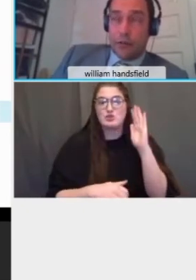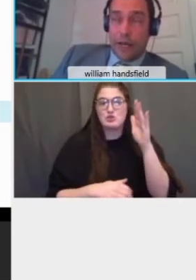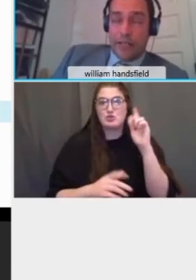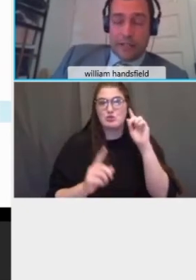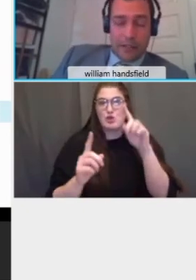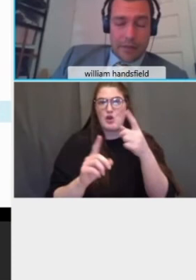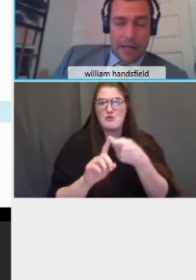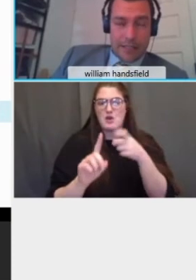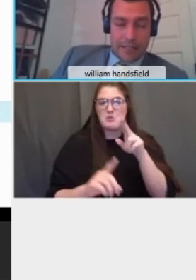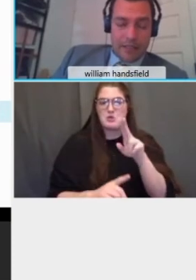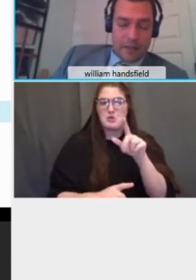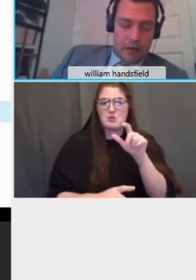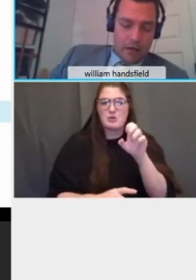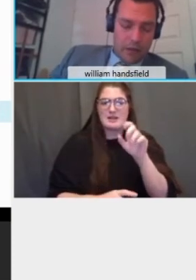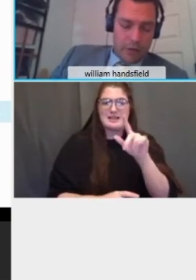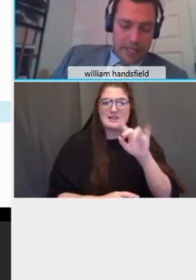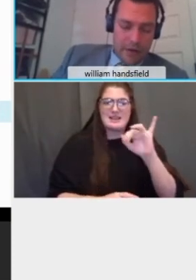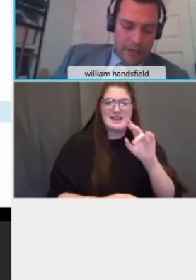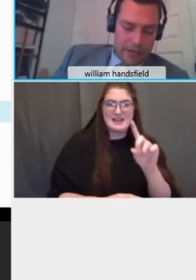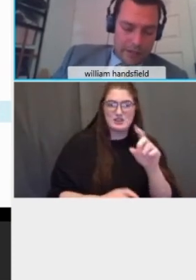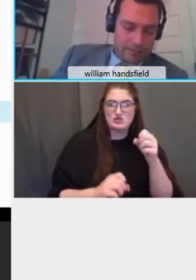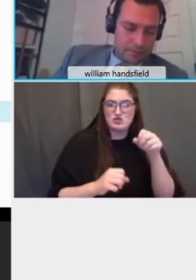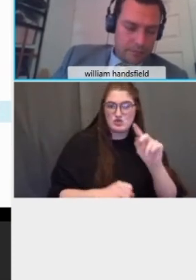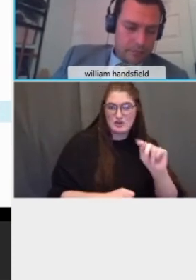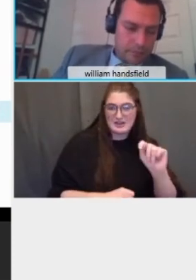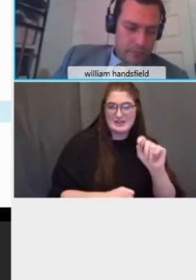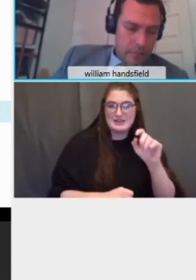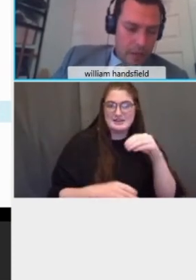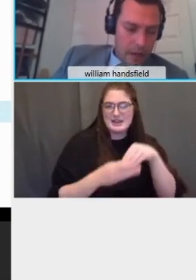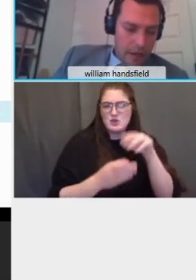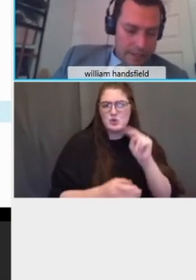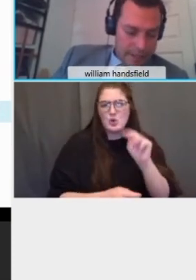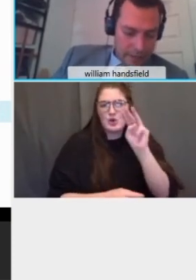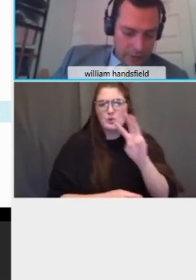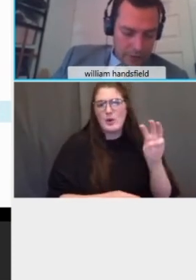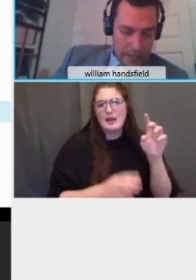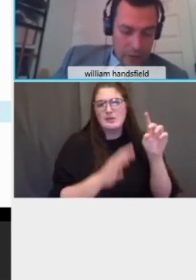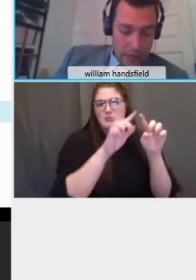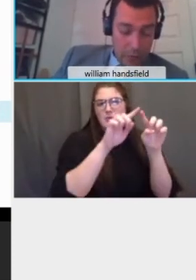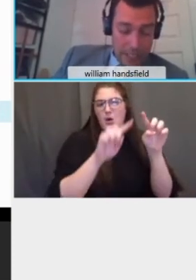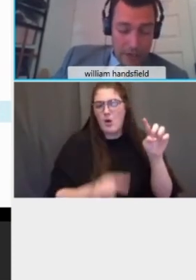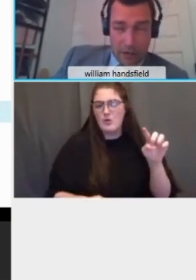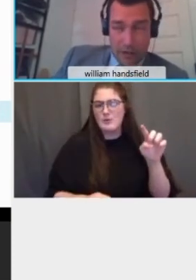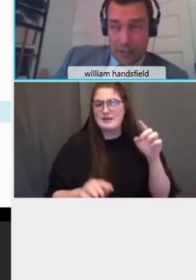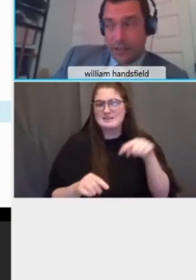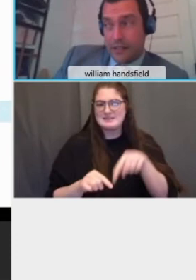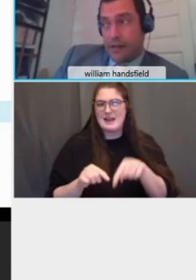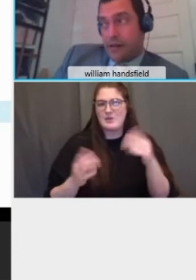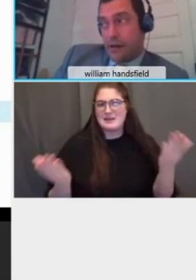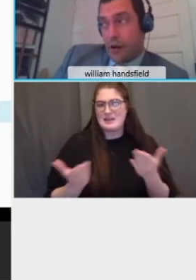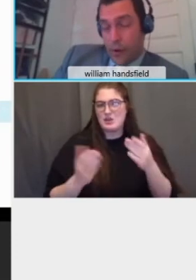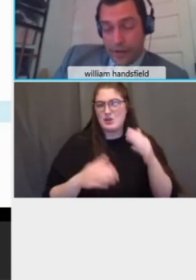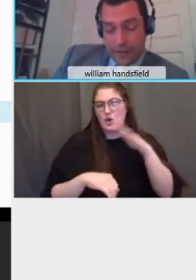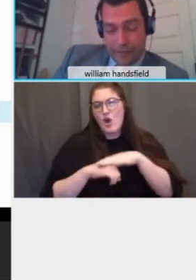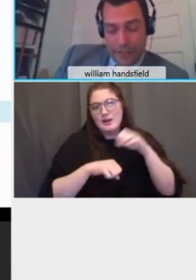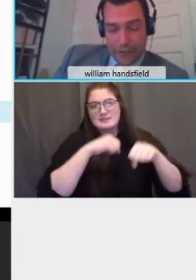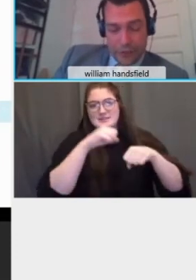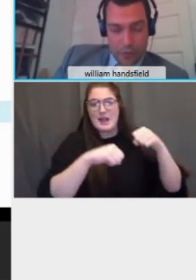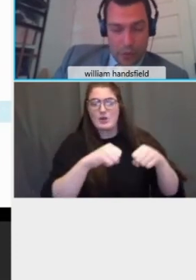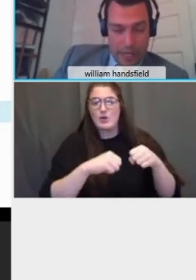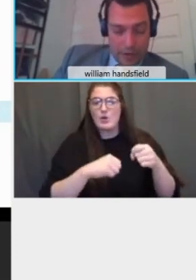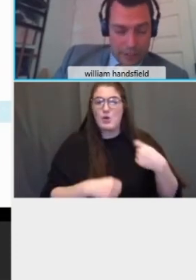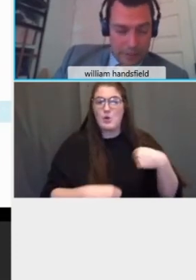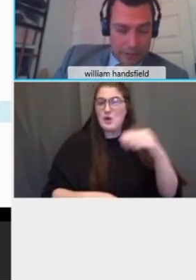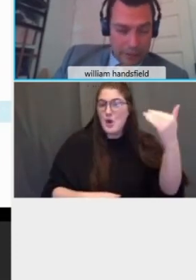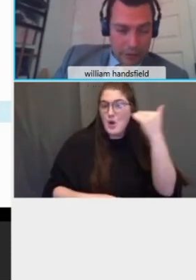in Northwest and Columbia Heights all the way down here on a cycle track. We are aware of the